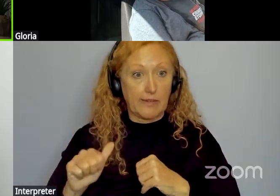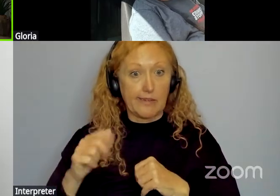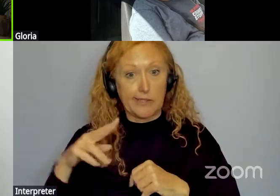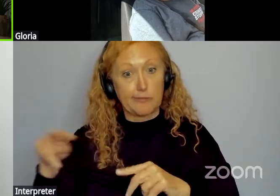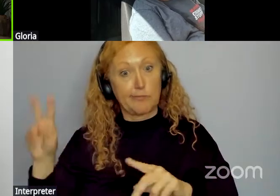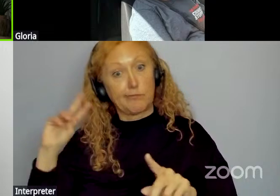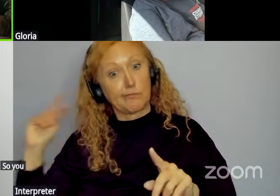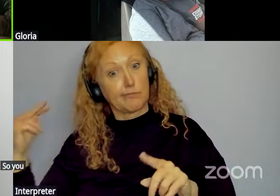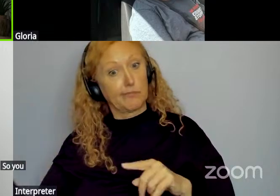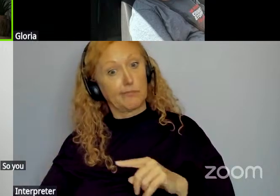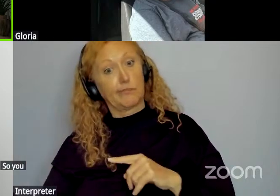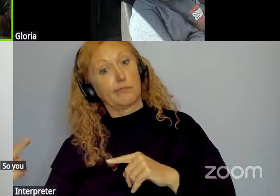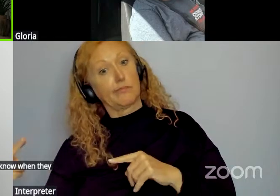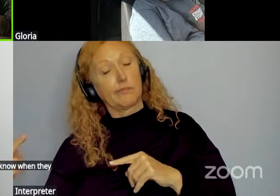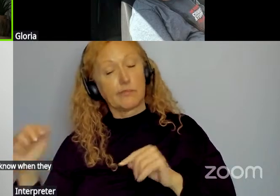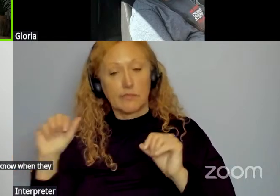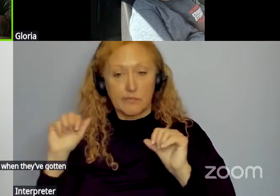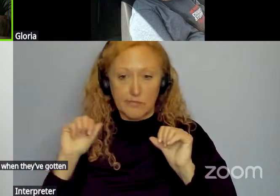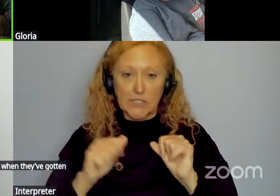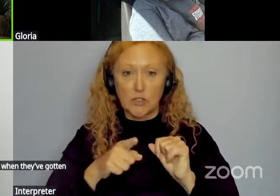So you know when they've gotten